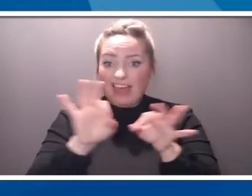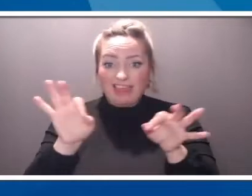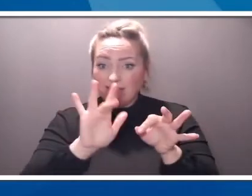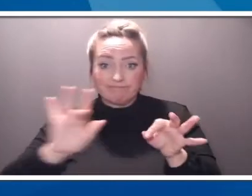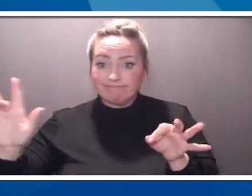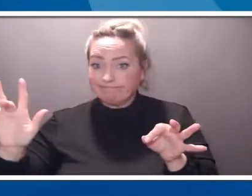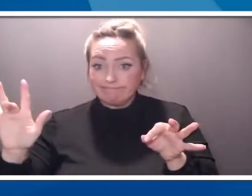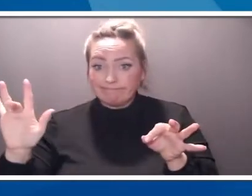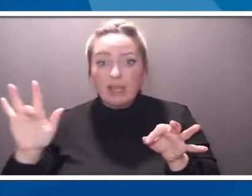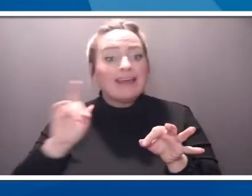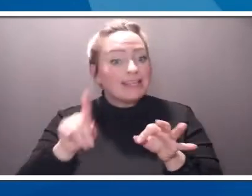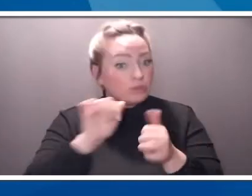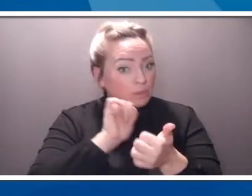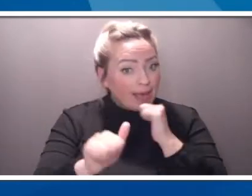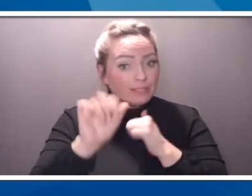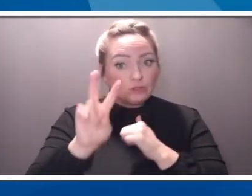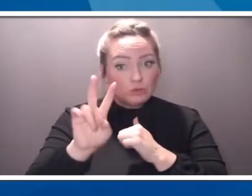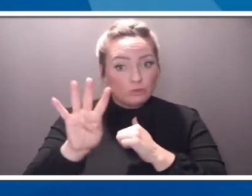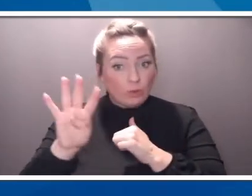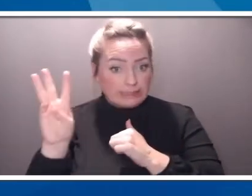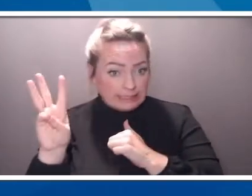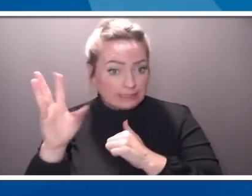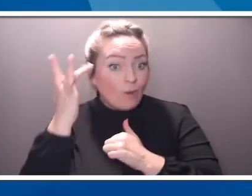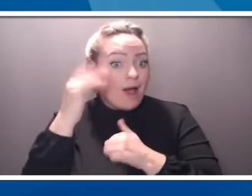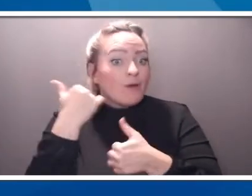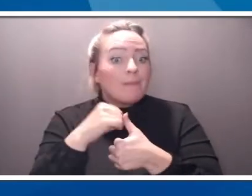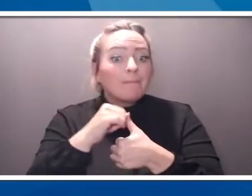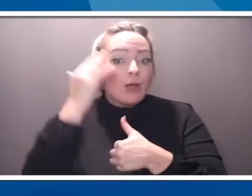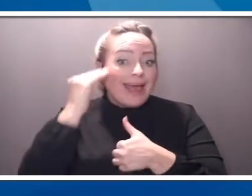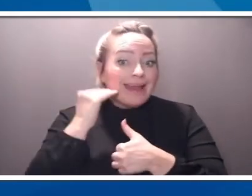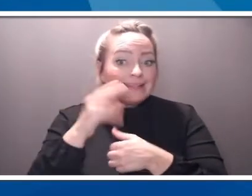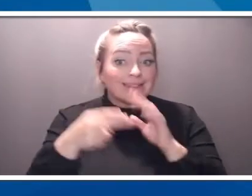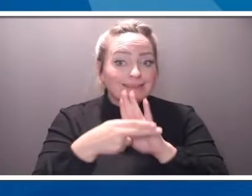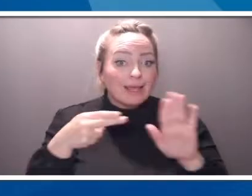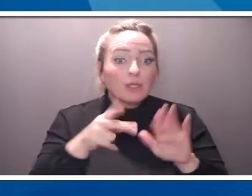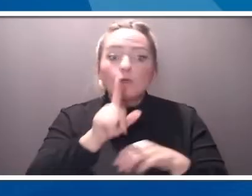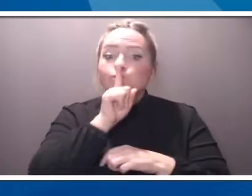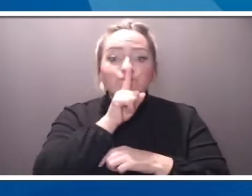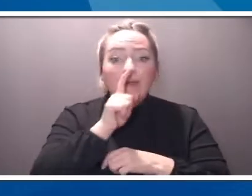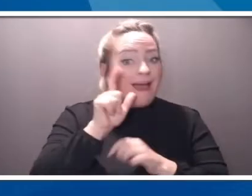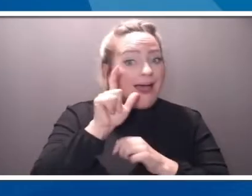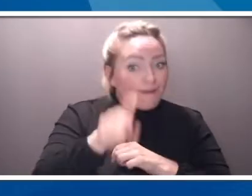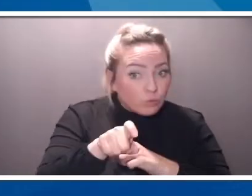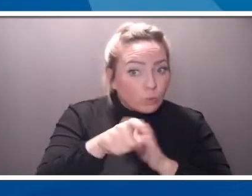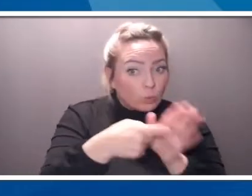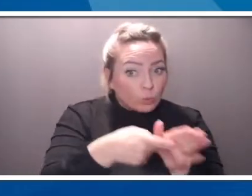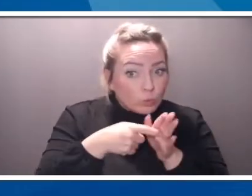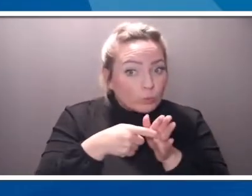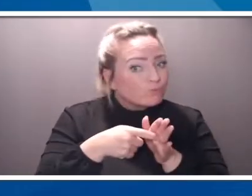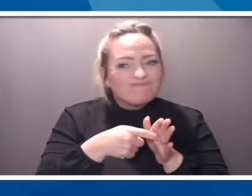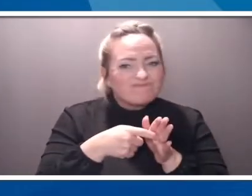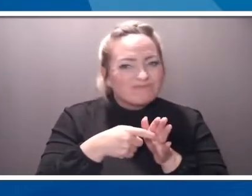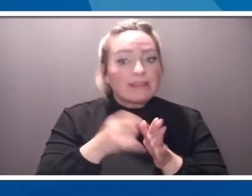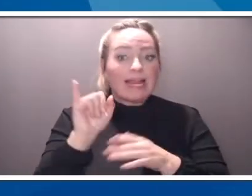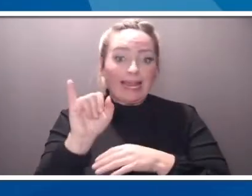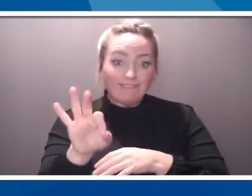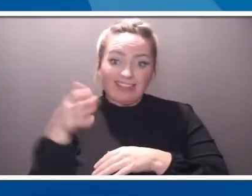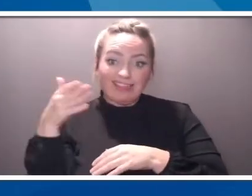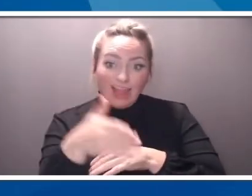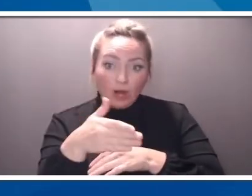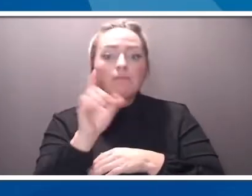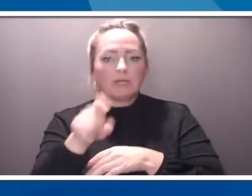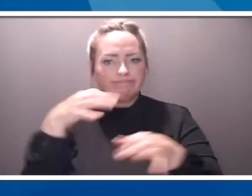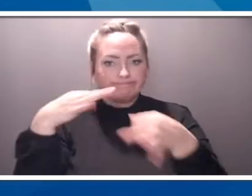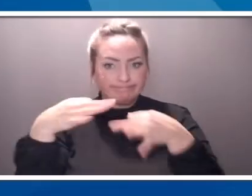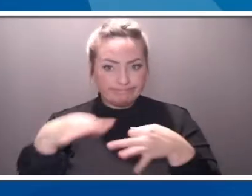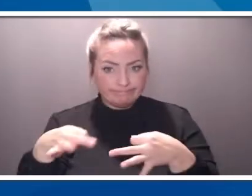with nothing else around it. This would pass 246, because remember, headings and labels doesn't say you have to have these things,